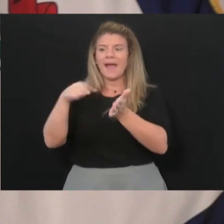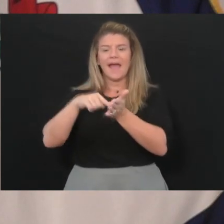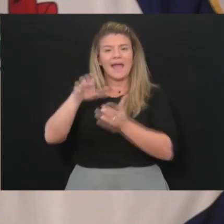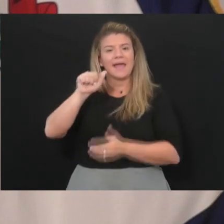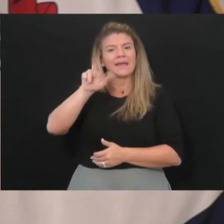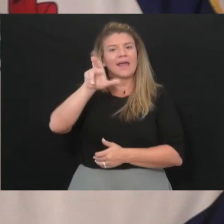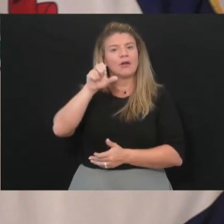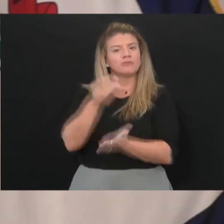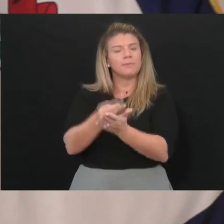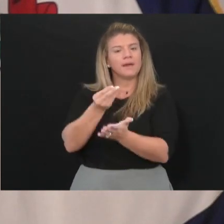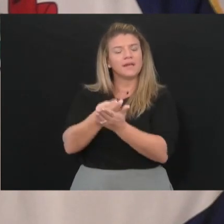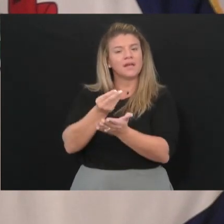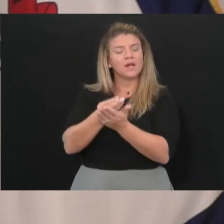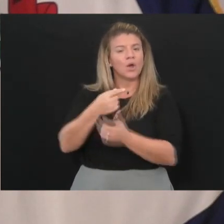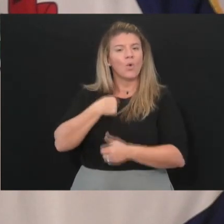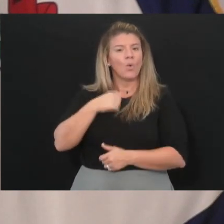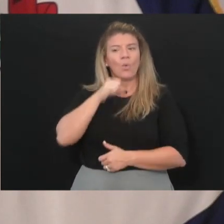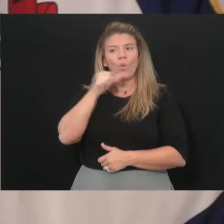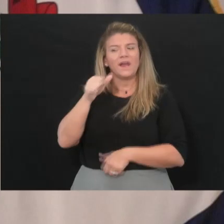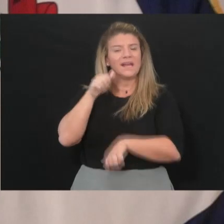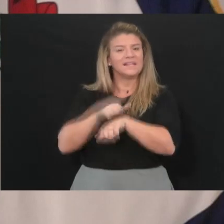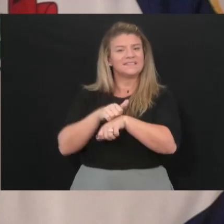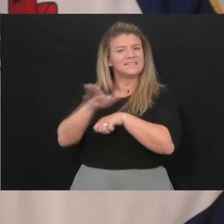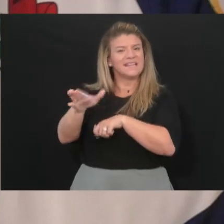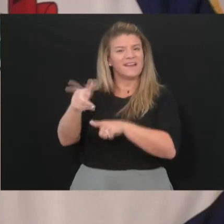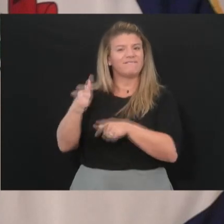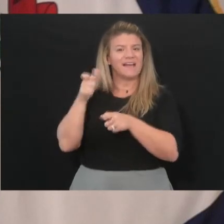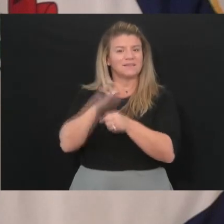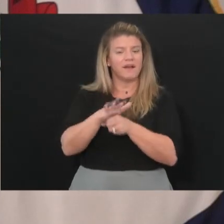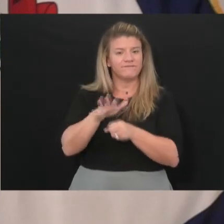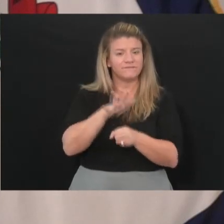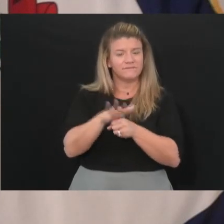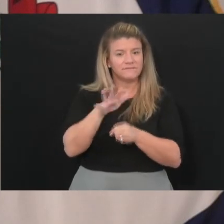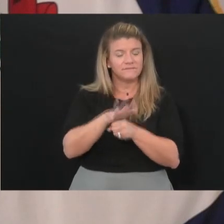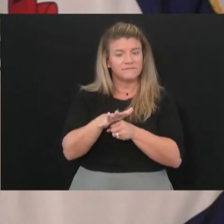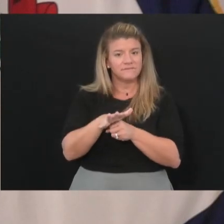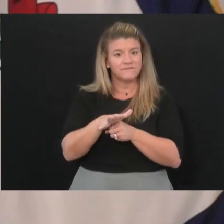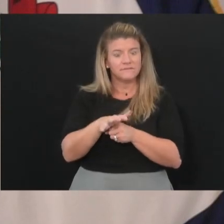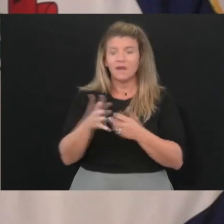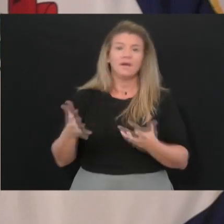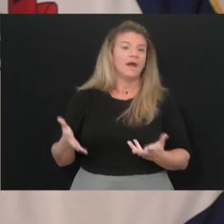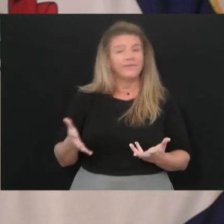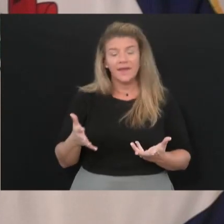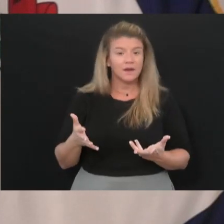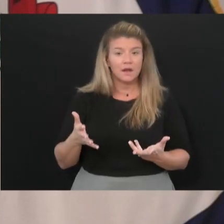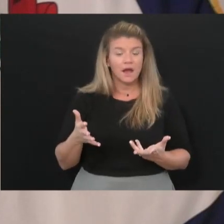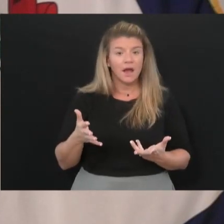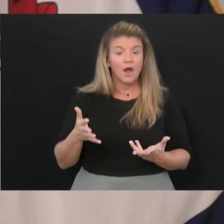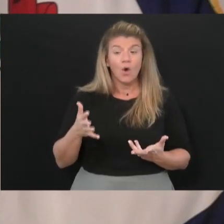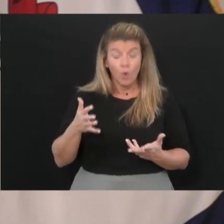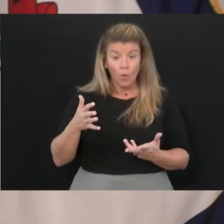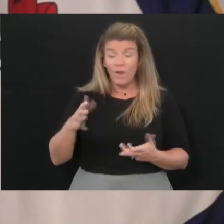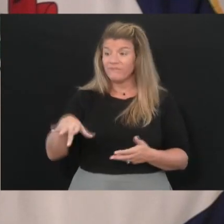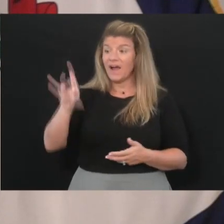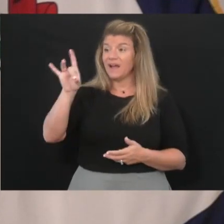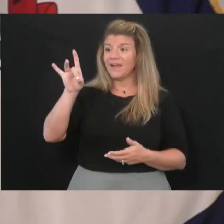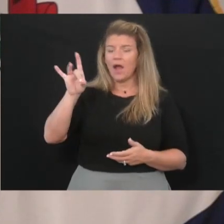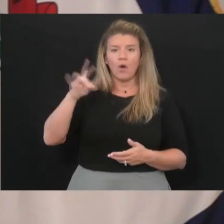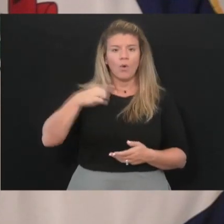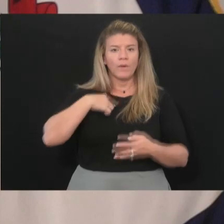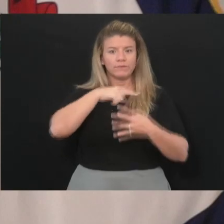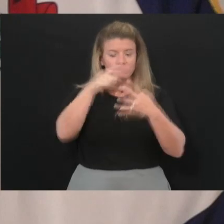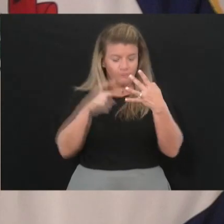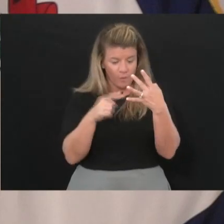send the CARES money, you know, out as fast as we should. And then all of a sudden, lo and behold, we found out that we were ranked 4th